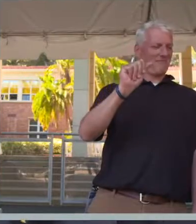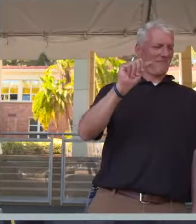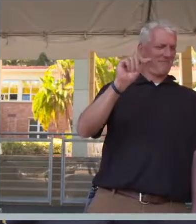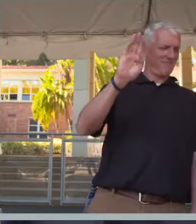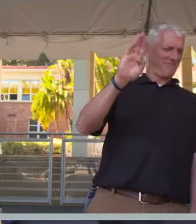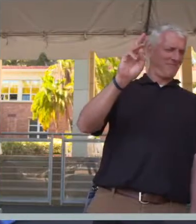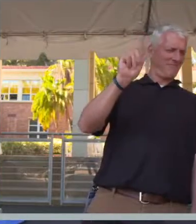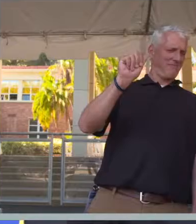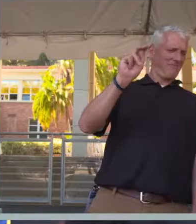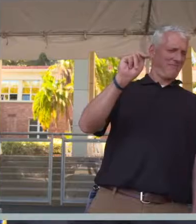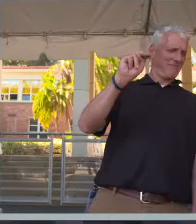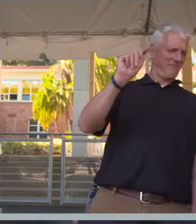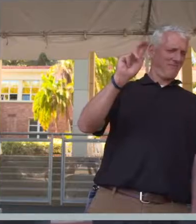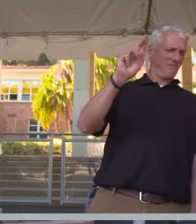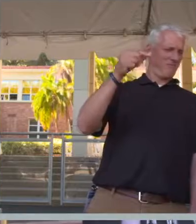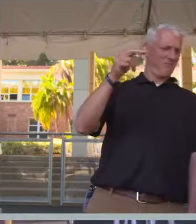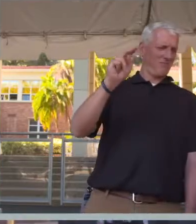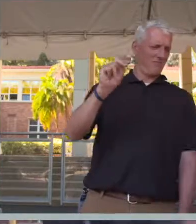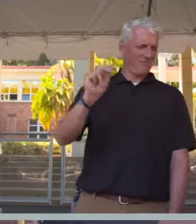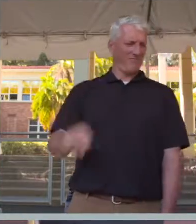Vanessa G. Valencia.